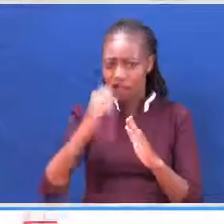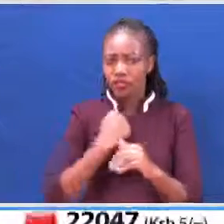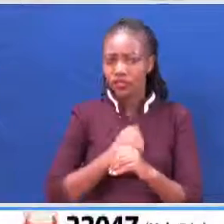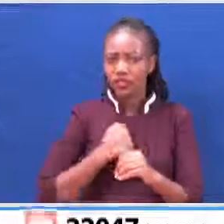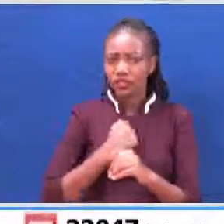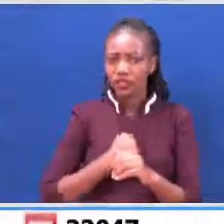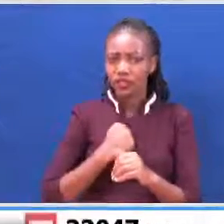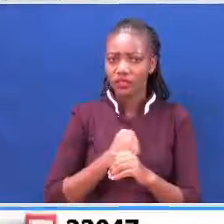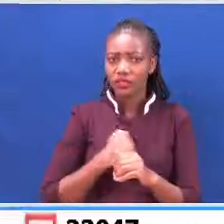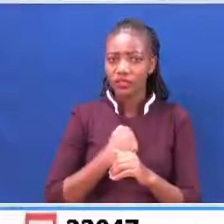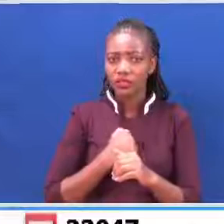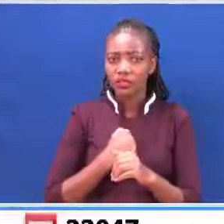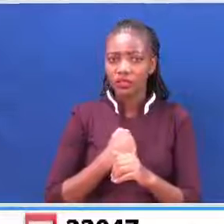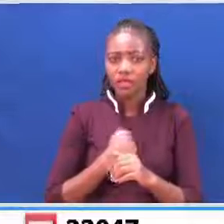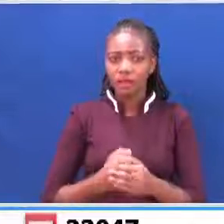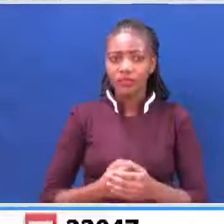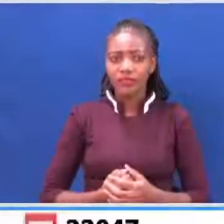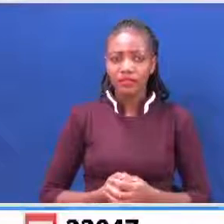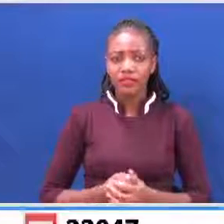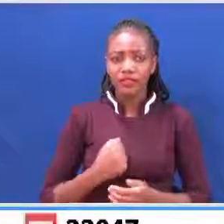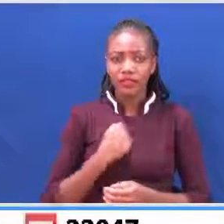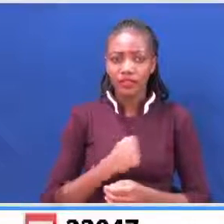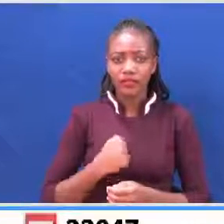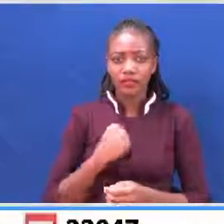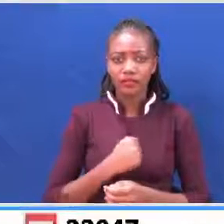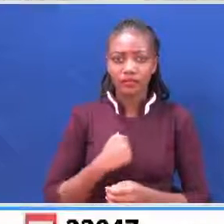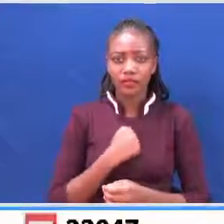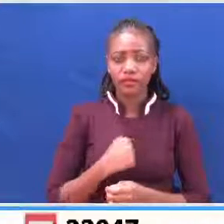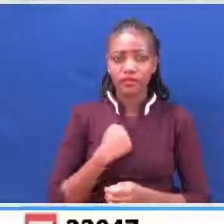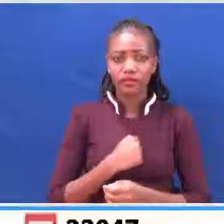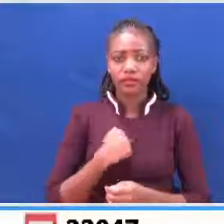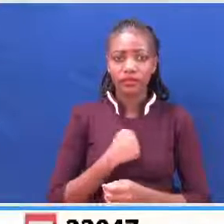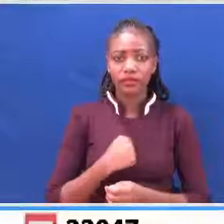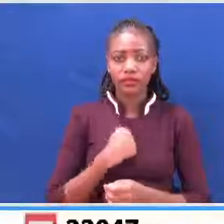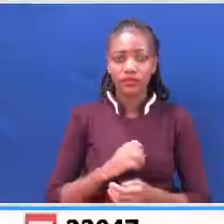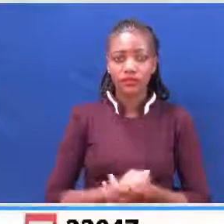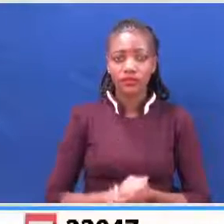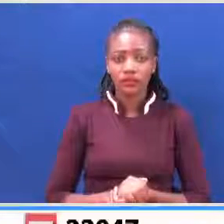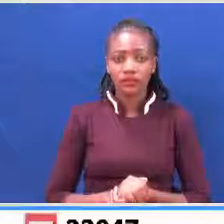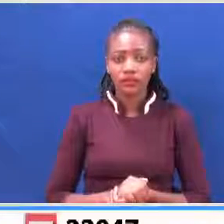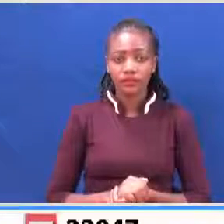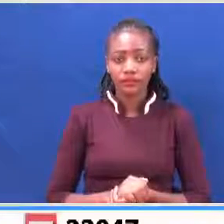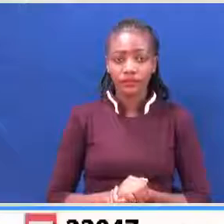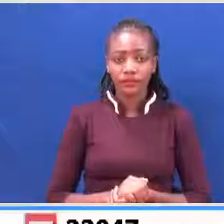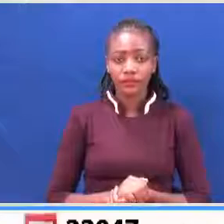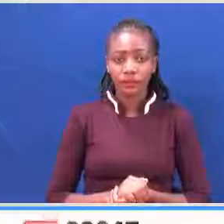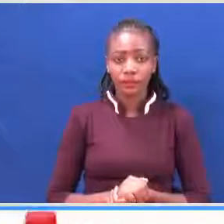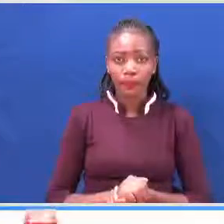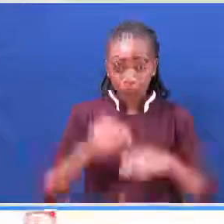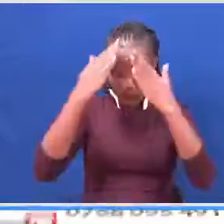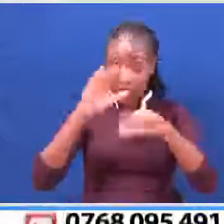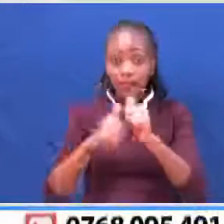Kenya, as the country chases a maiden World Cup appearance. Ouma spoke during the launch of a women's football league in Mwala